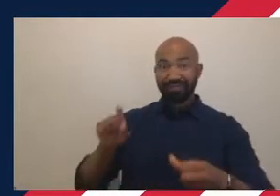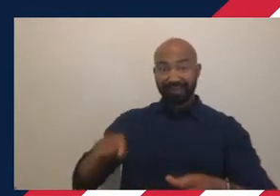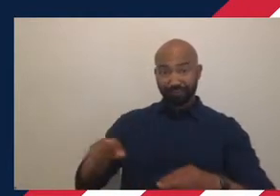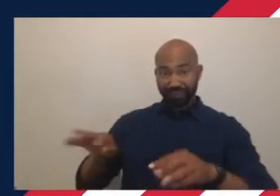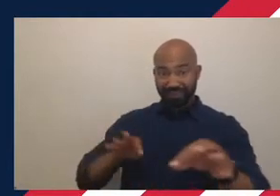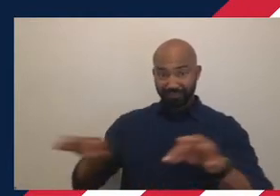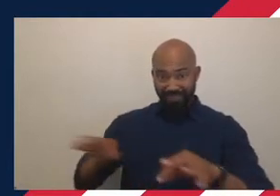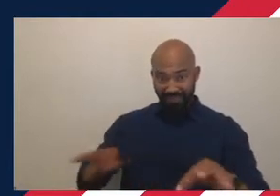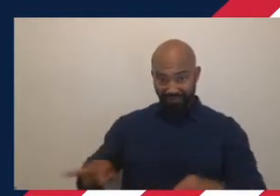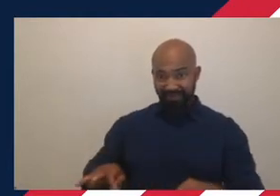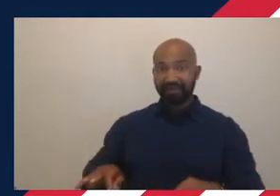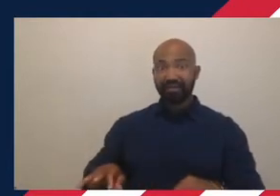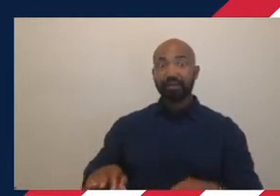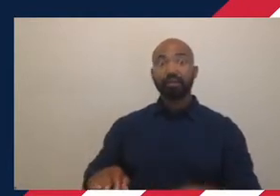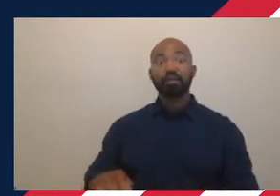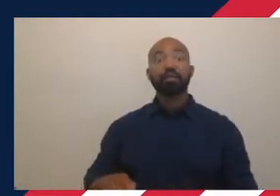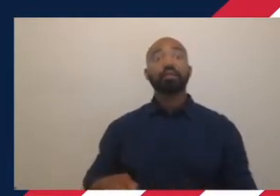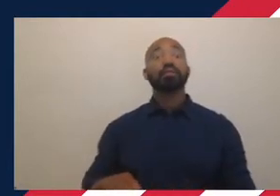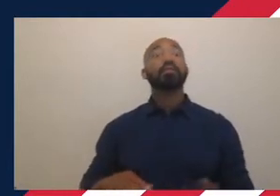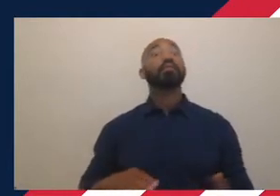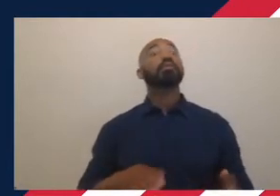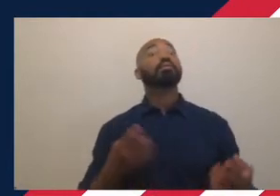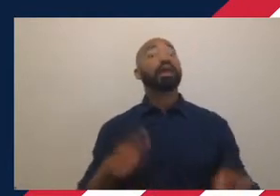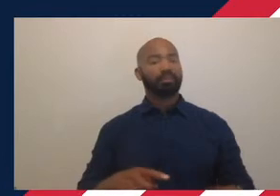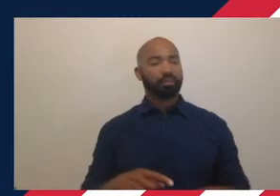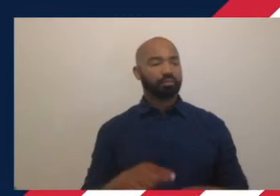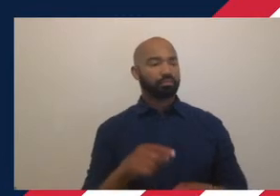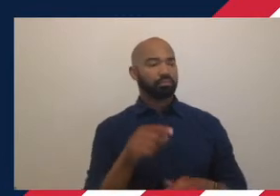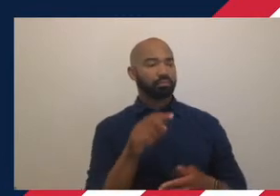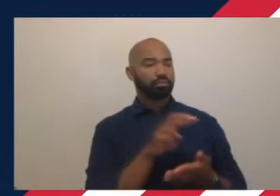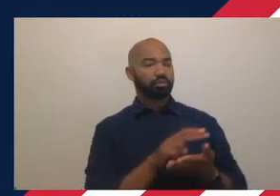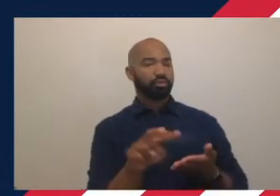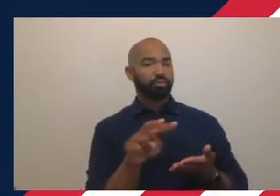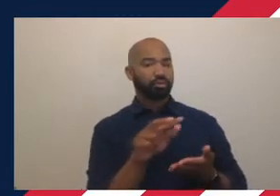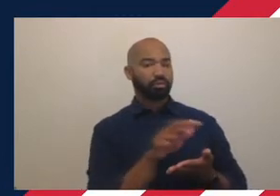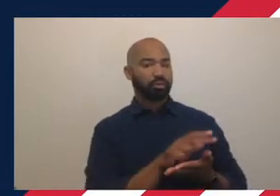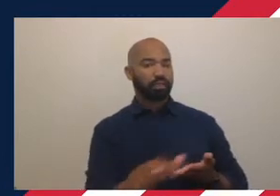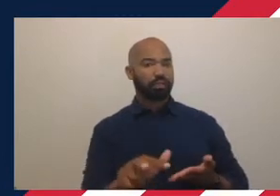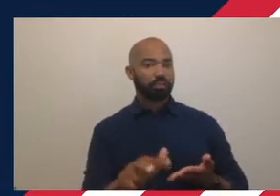spend the next 2 or 3 weeks in fear